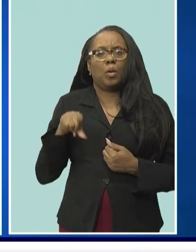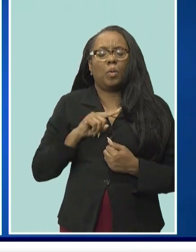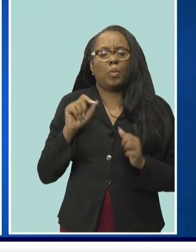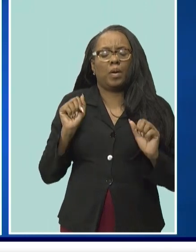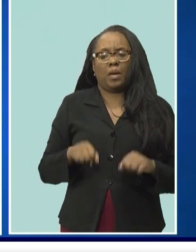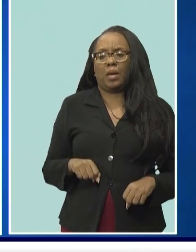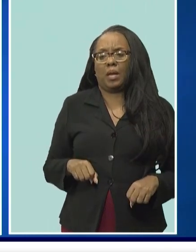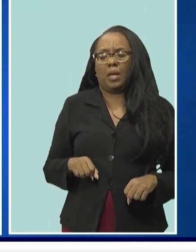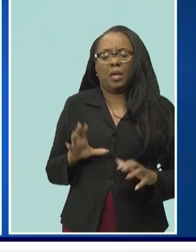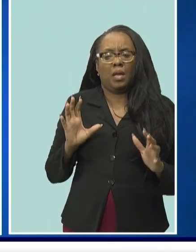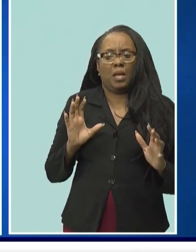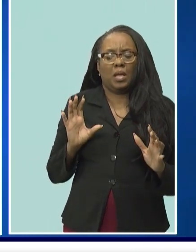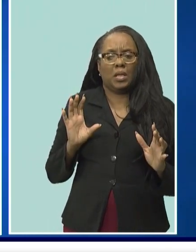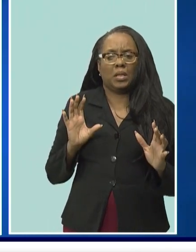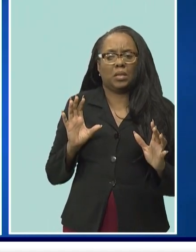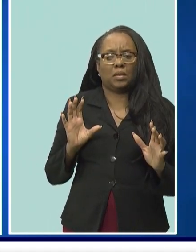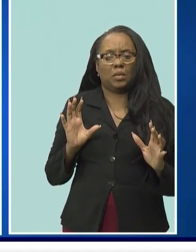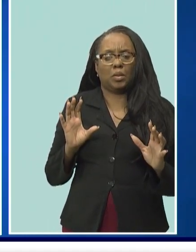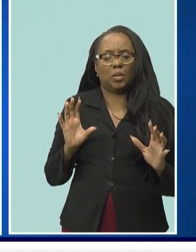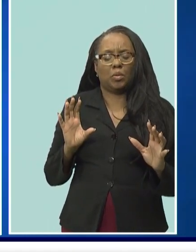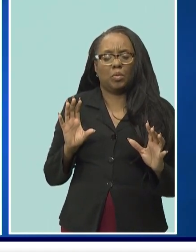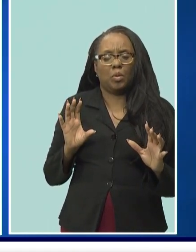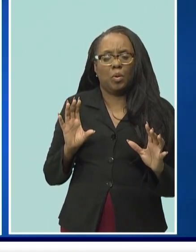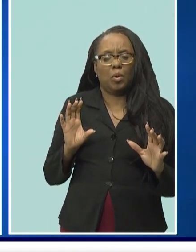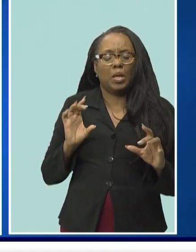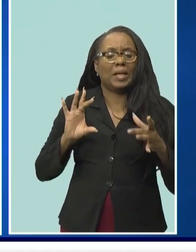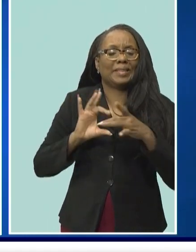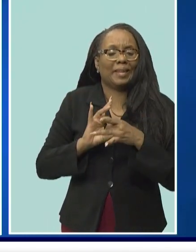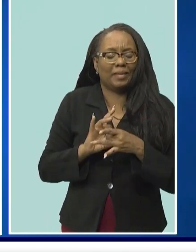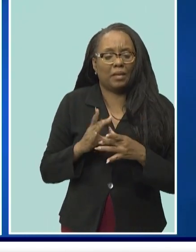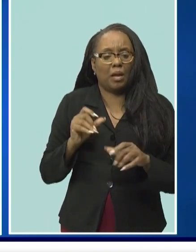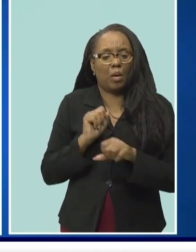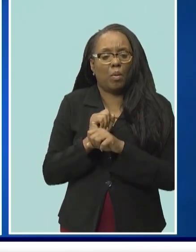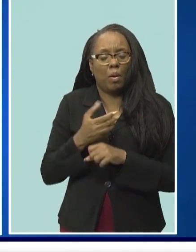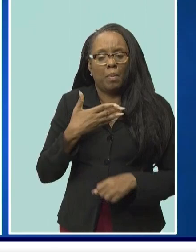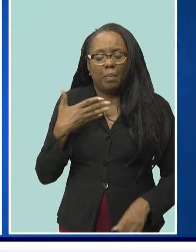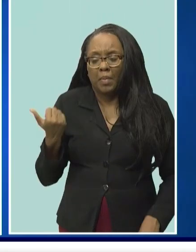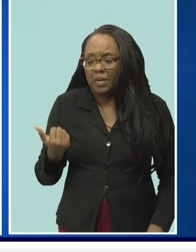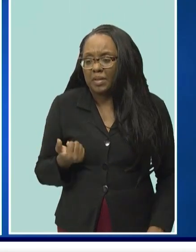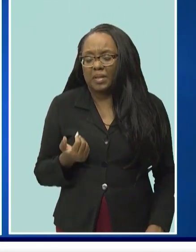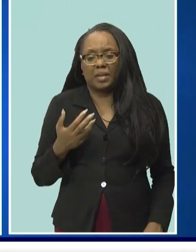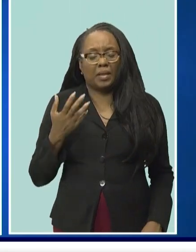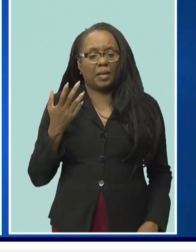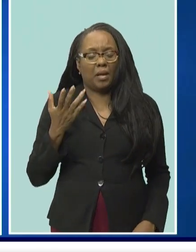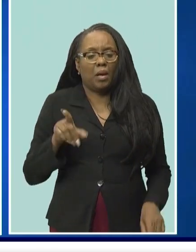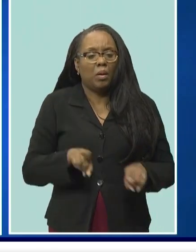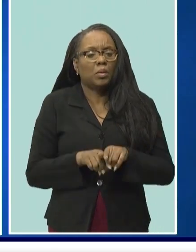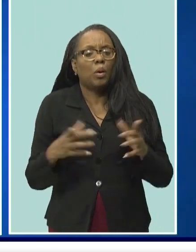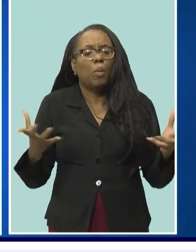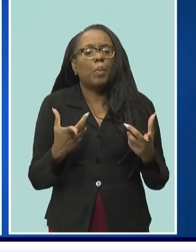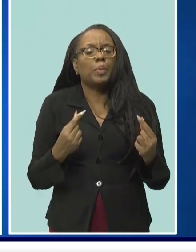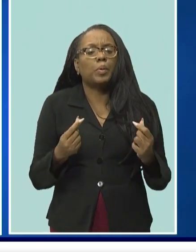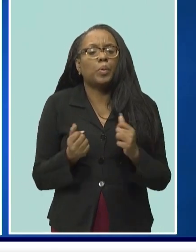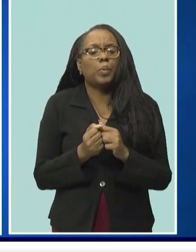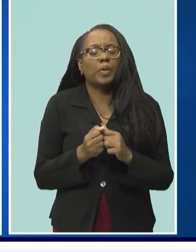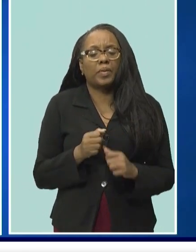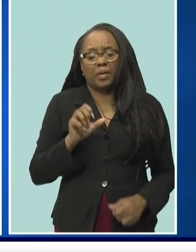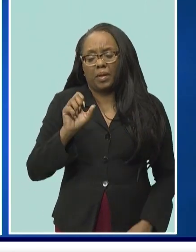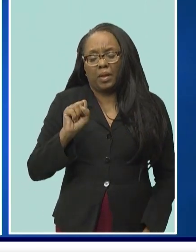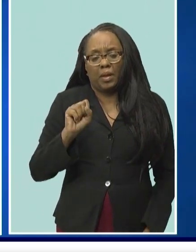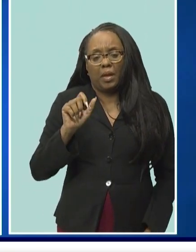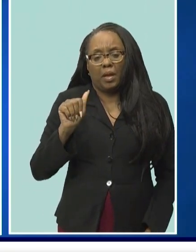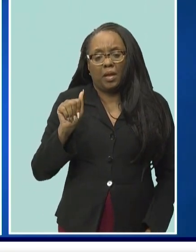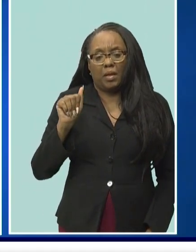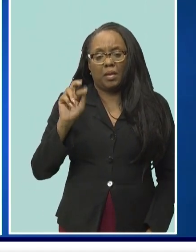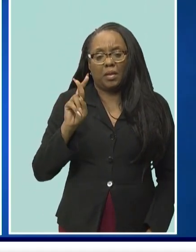sewage, in terms of waste, in terms of green waste, and also sargassum seaweed when we do have influxes, and incorporate that into a